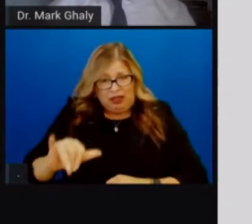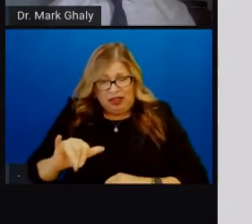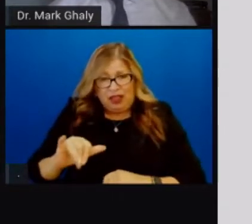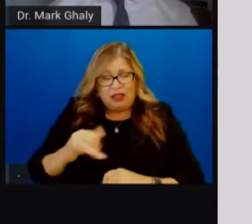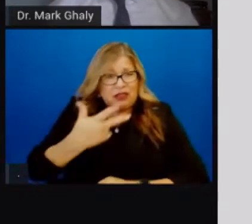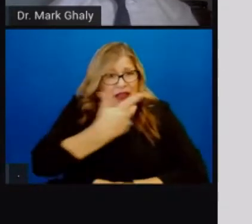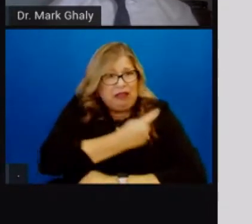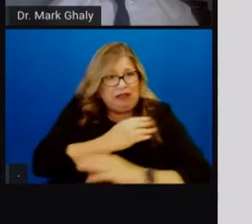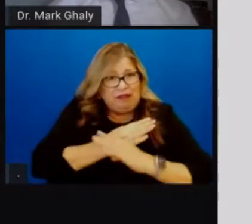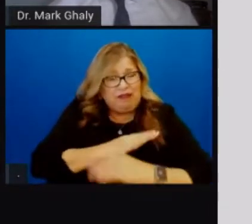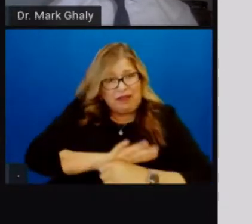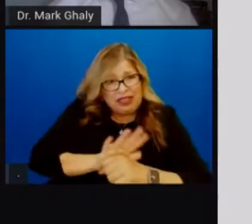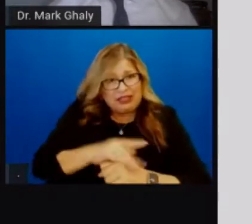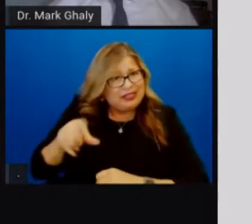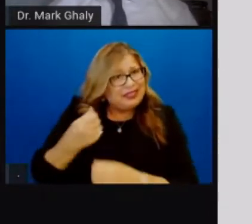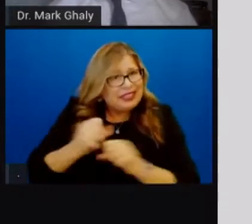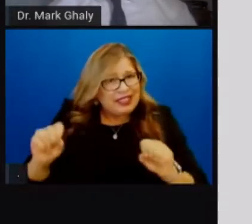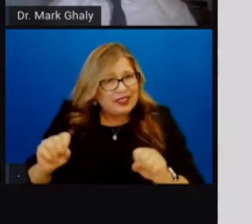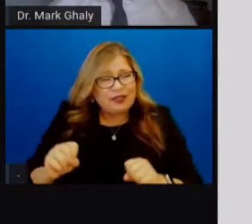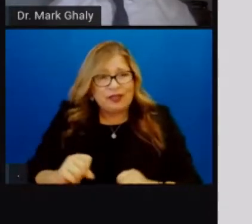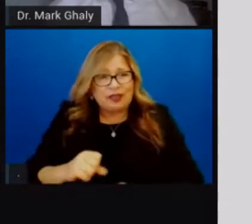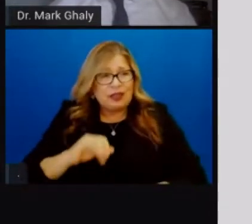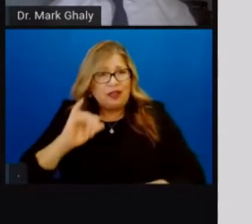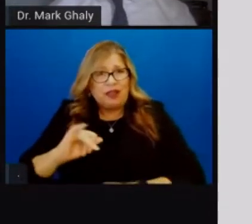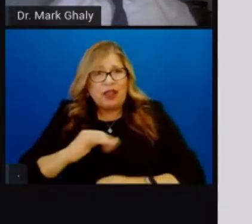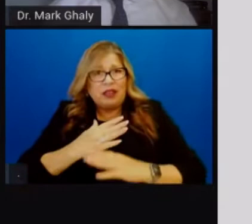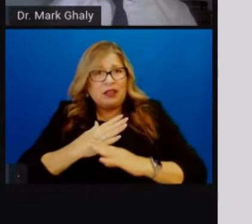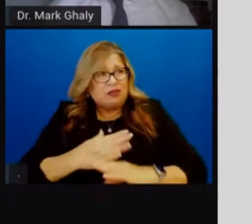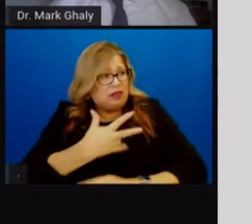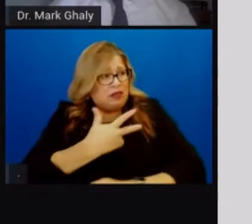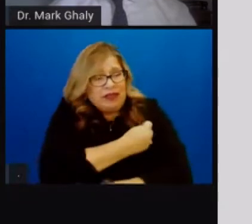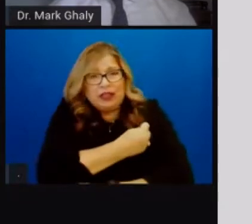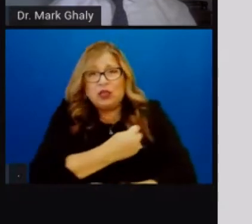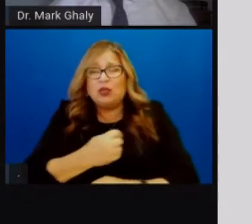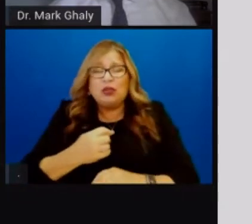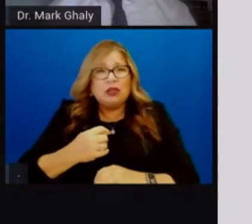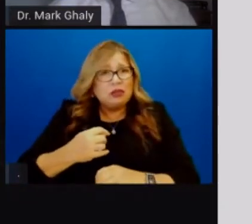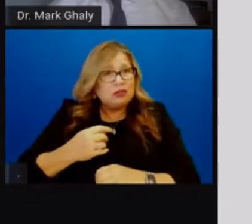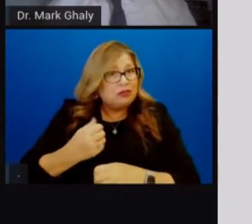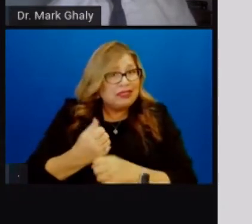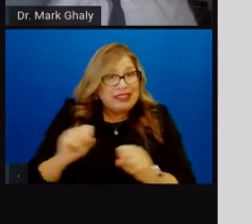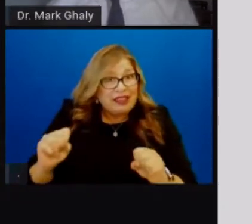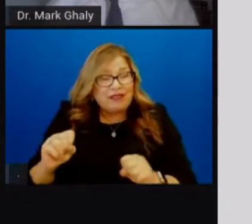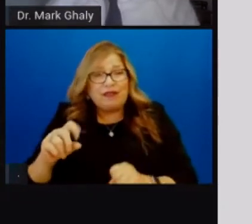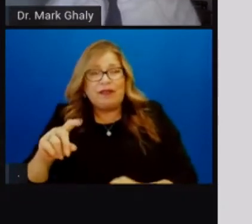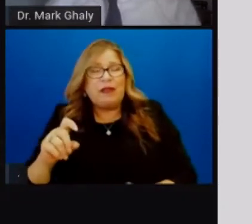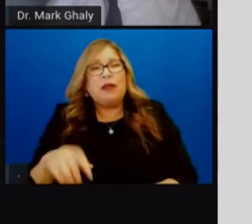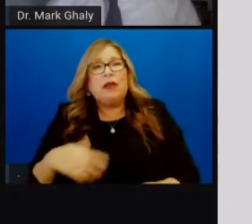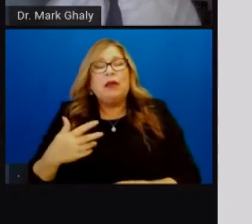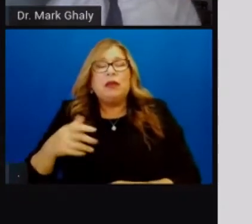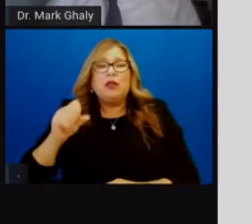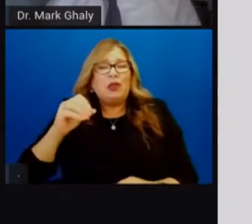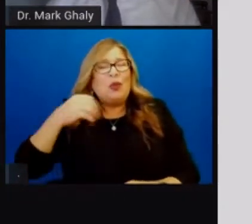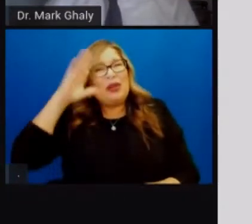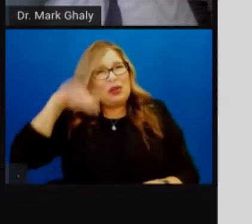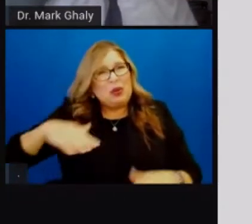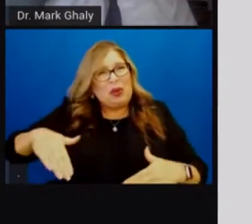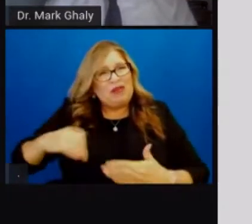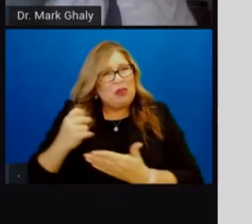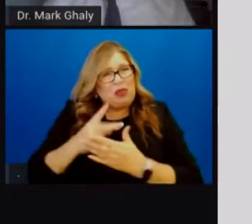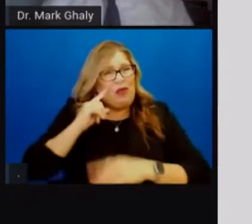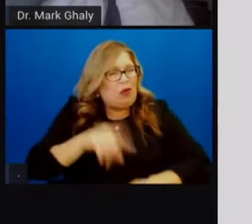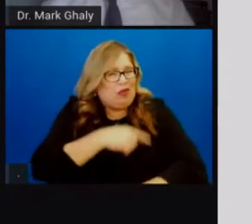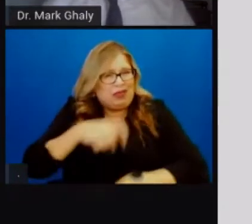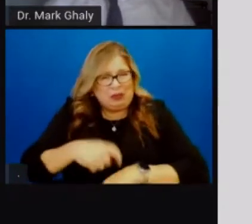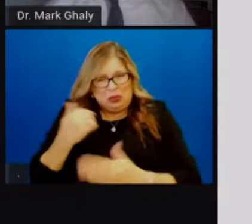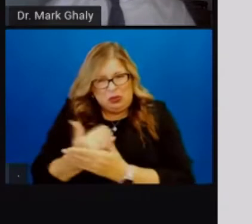of vaccines, and they haven't been approved as long. So we know that the slope of that line is encouraging, that it's